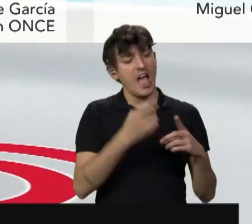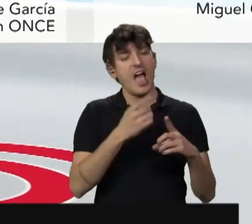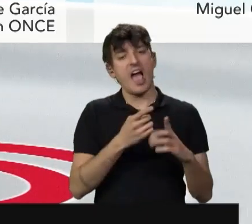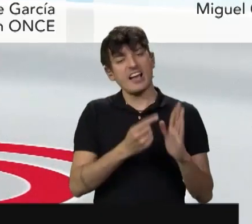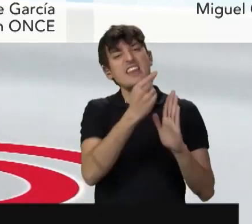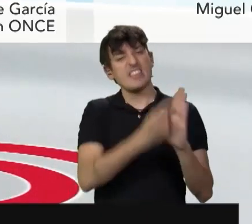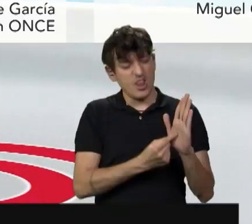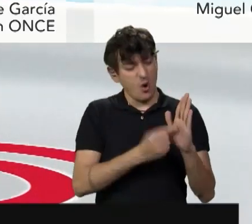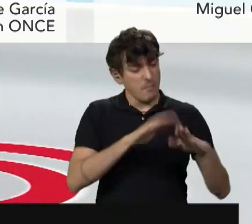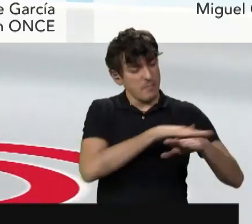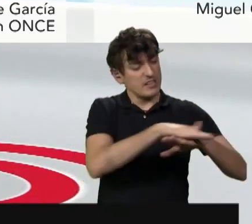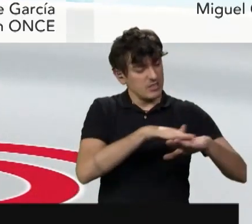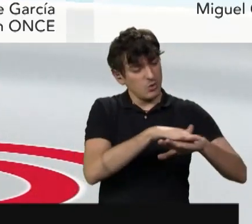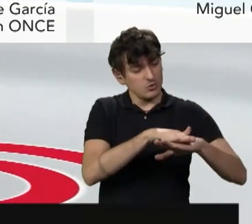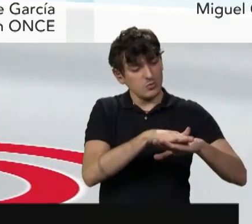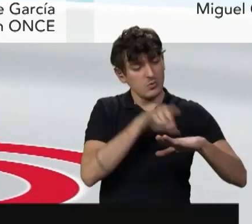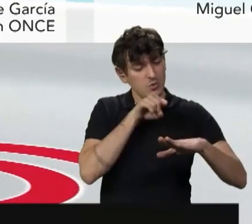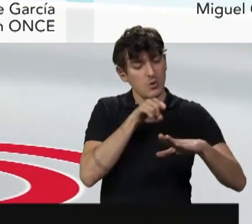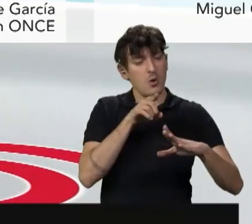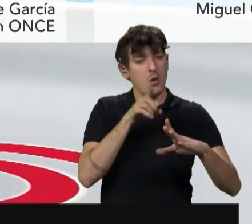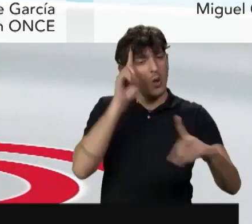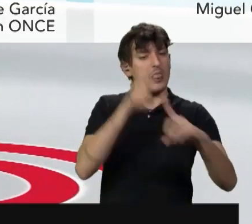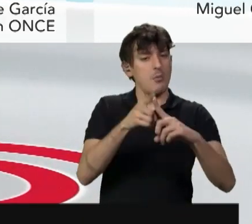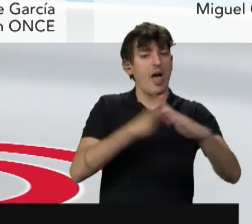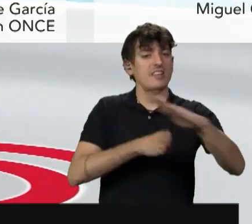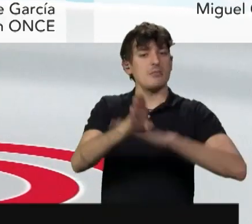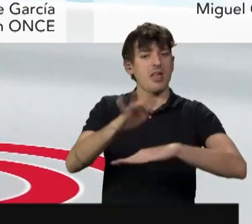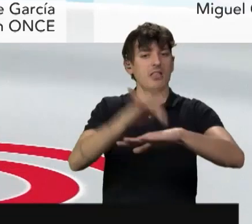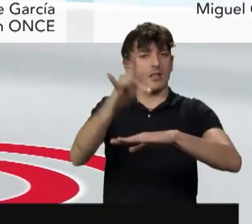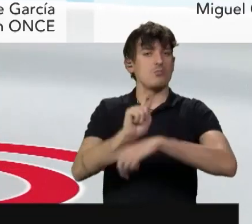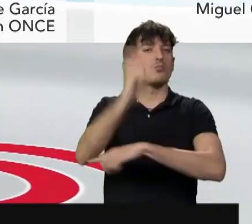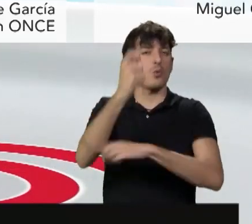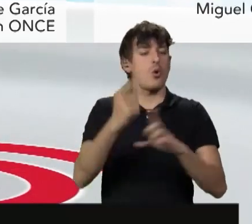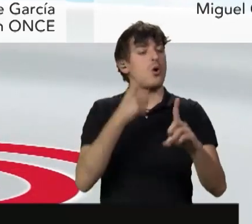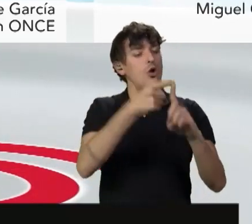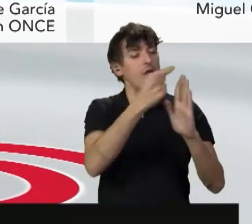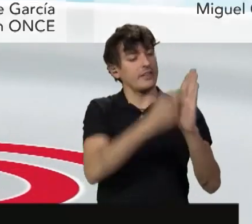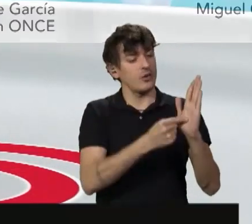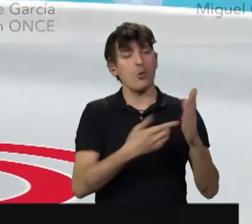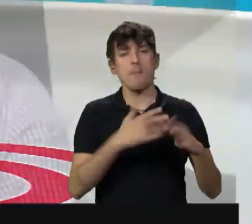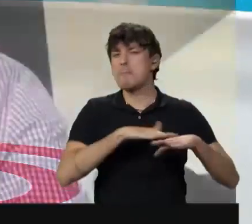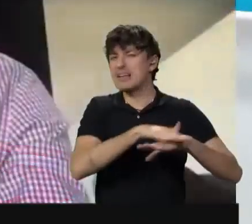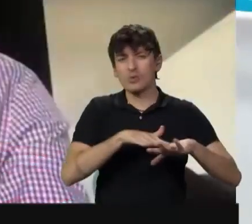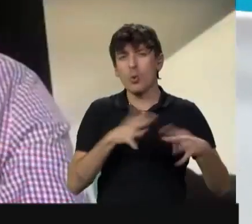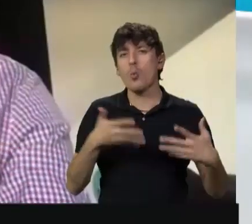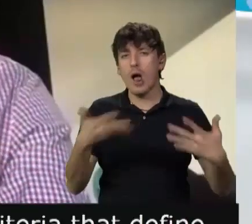what are the basic criteria that define digital accessibility?